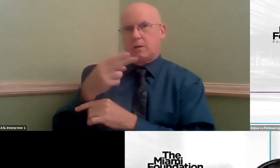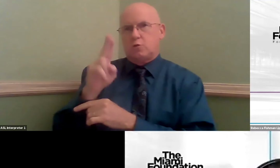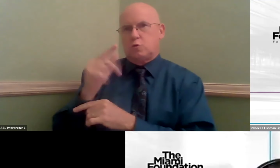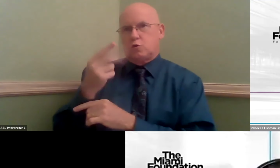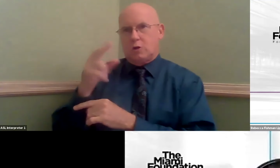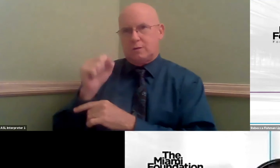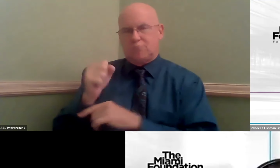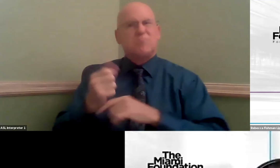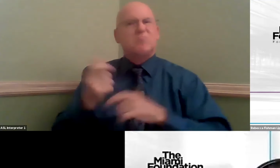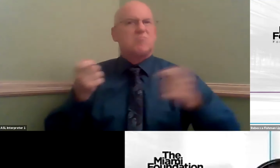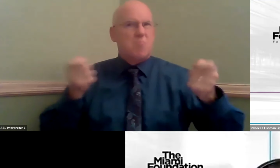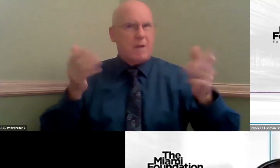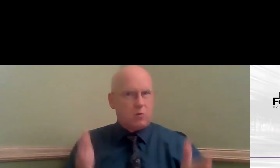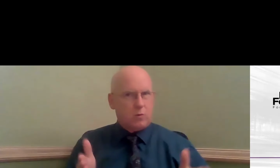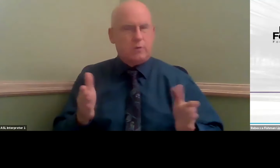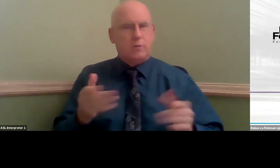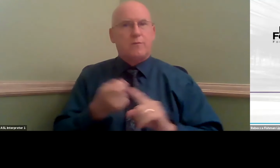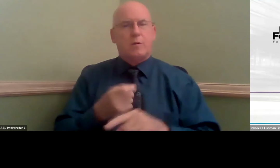WPLG Local 10.